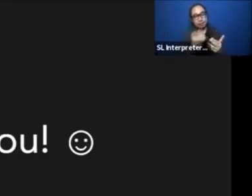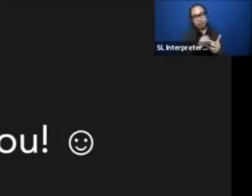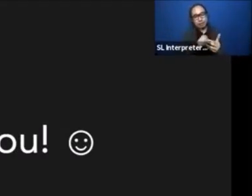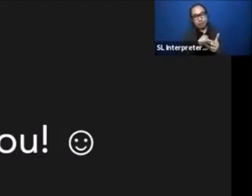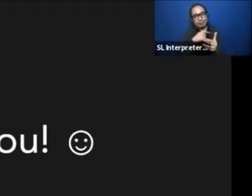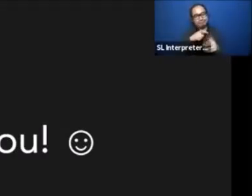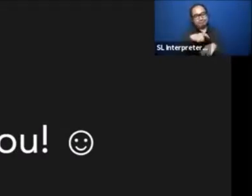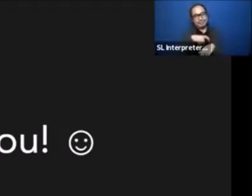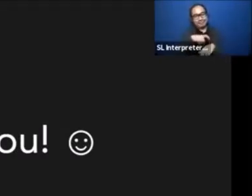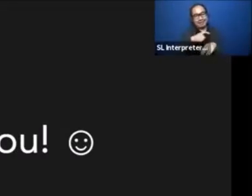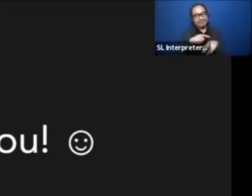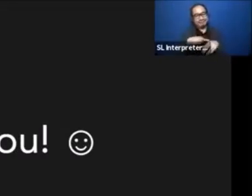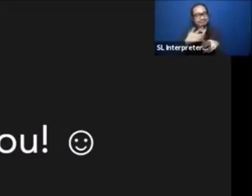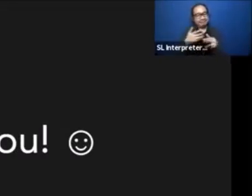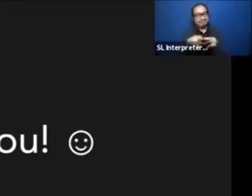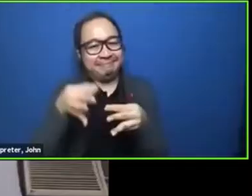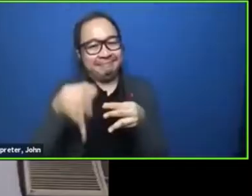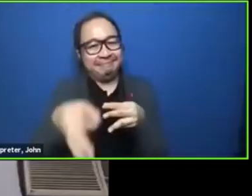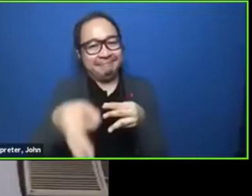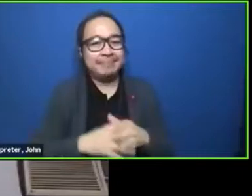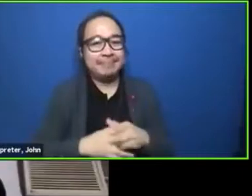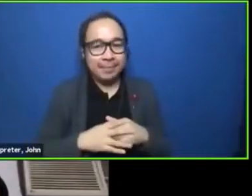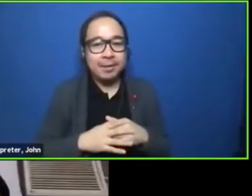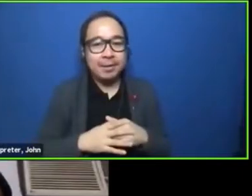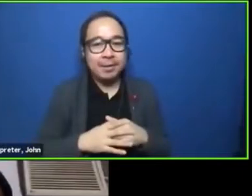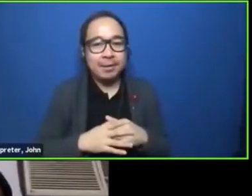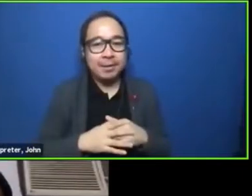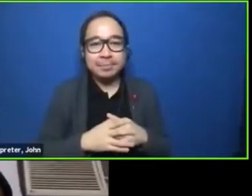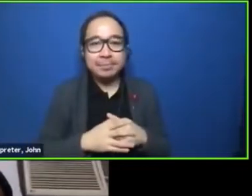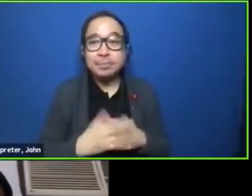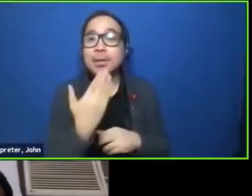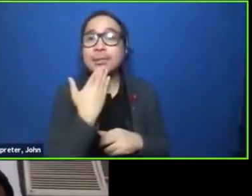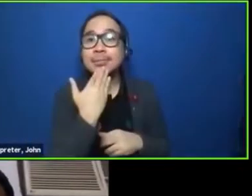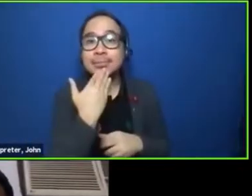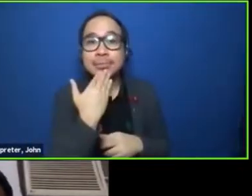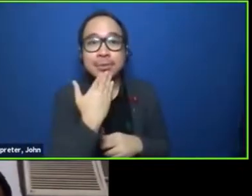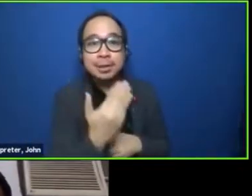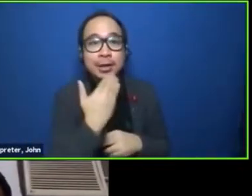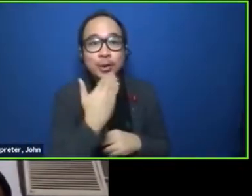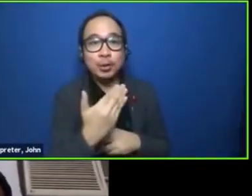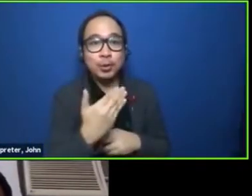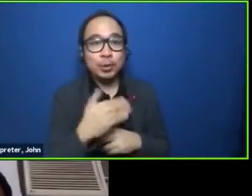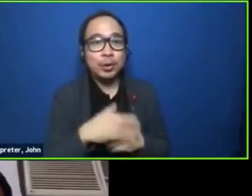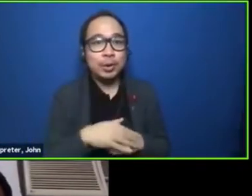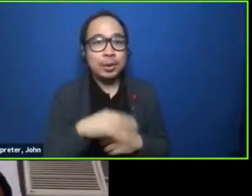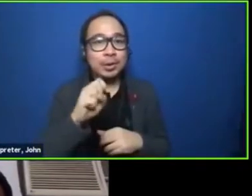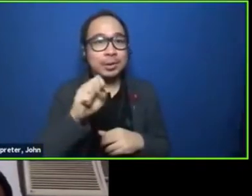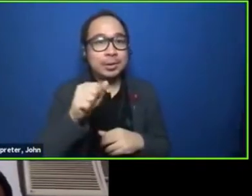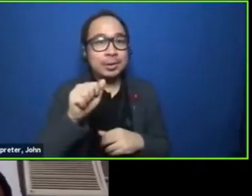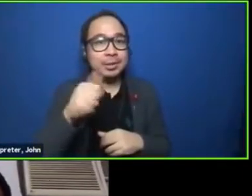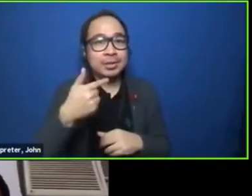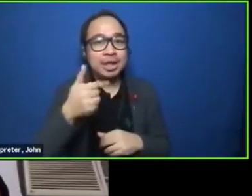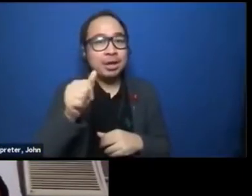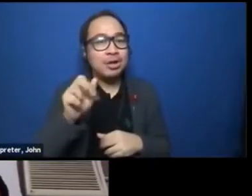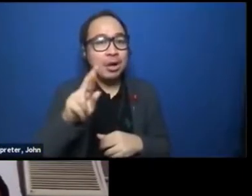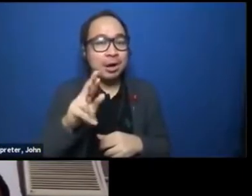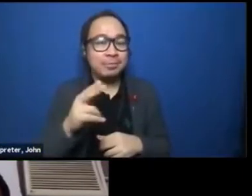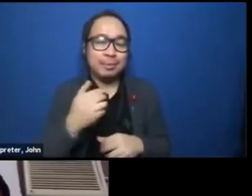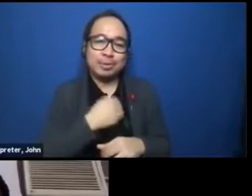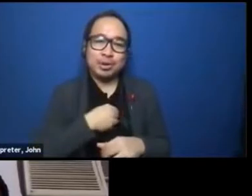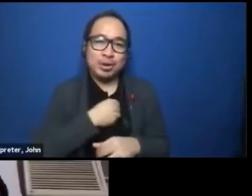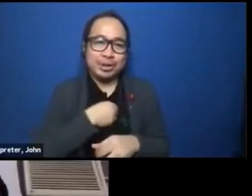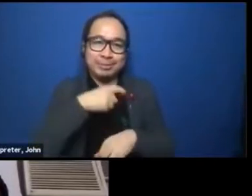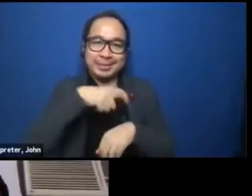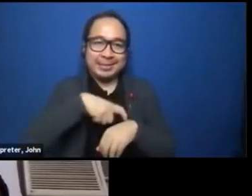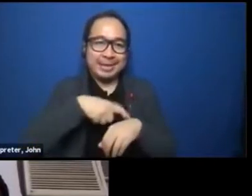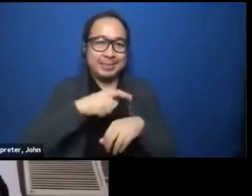you. Thank you so much, Mr. Saga. I'm really sorry to Russia for such a very impressive